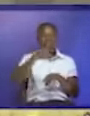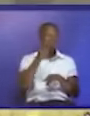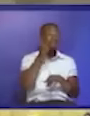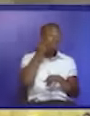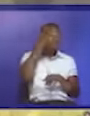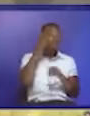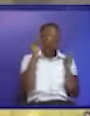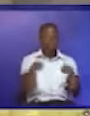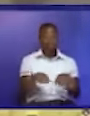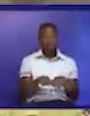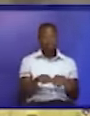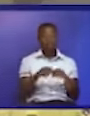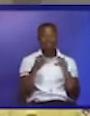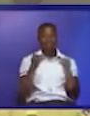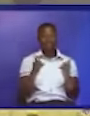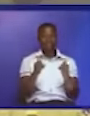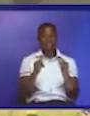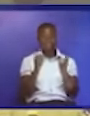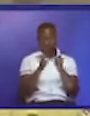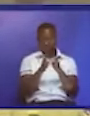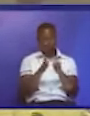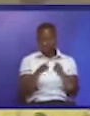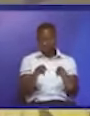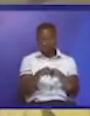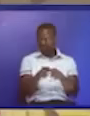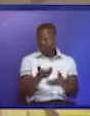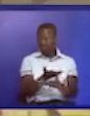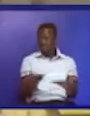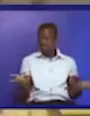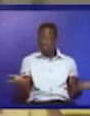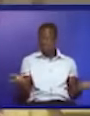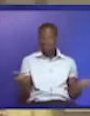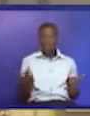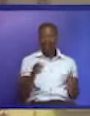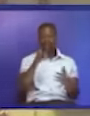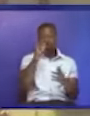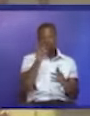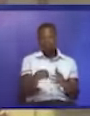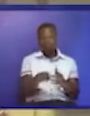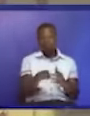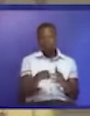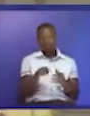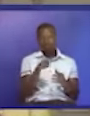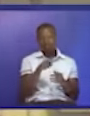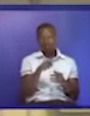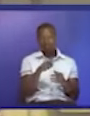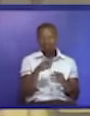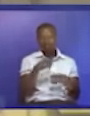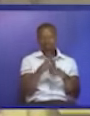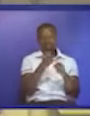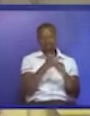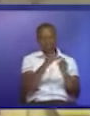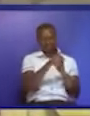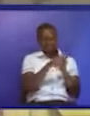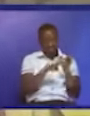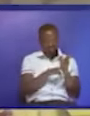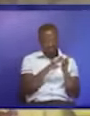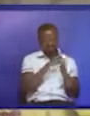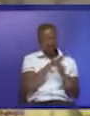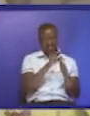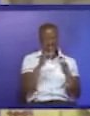carefully. Conferences like these are intended to bring biblical and